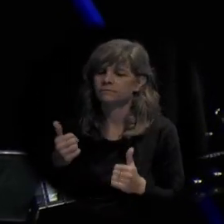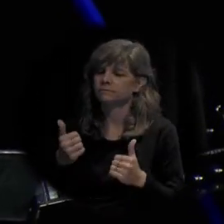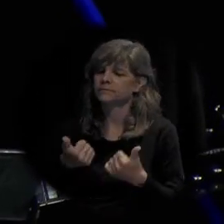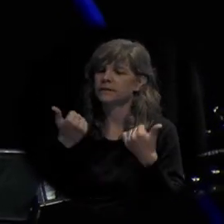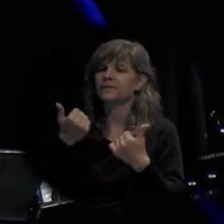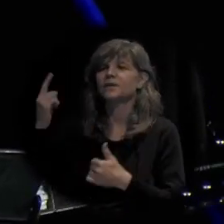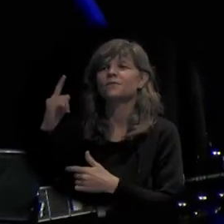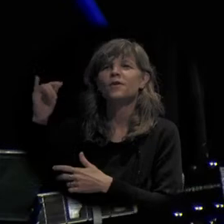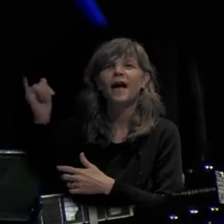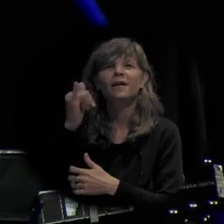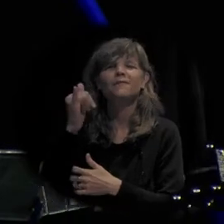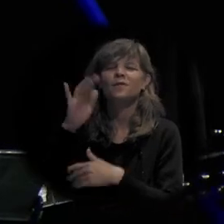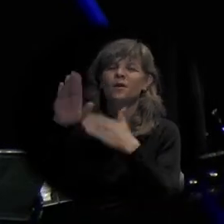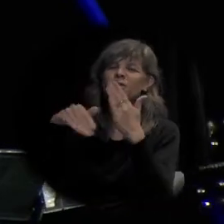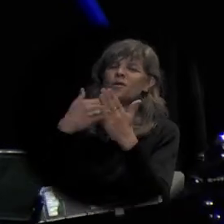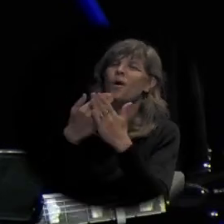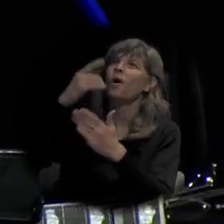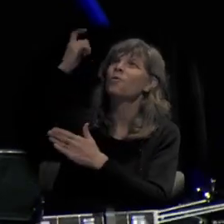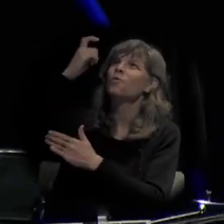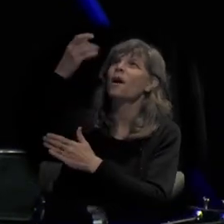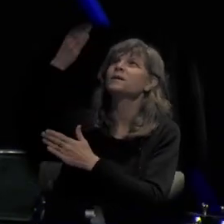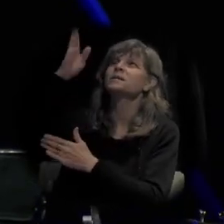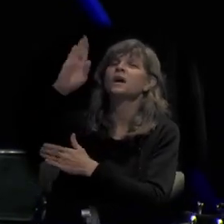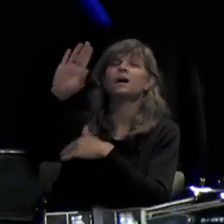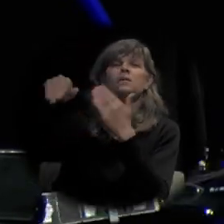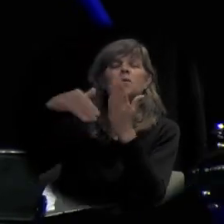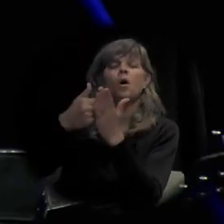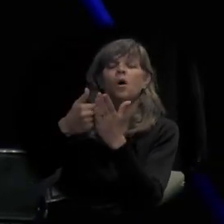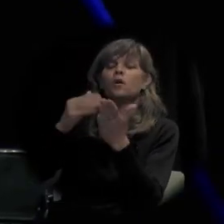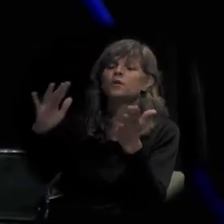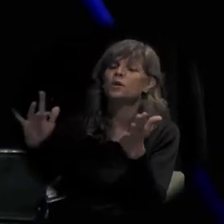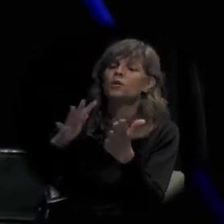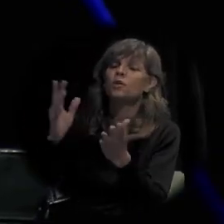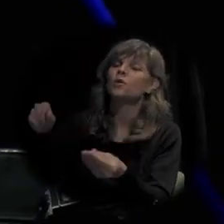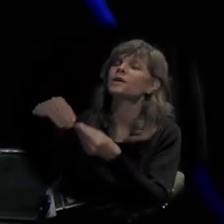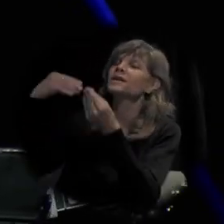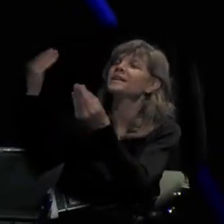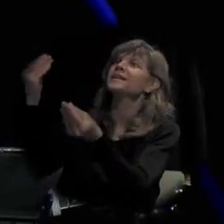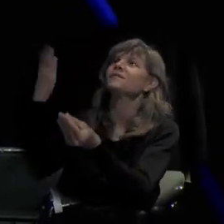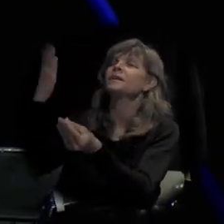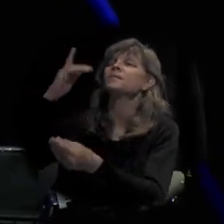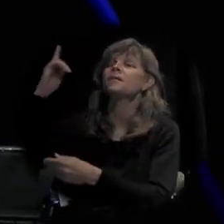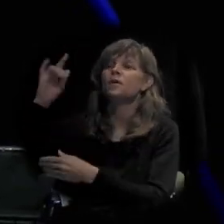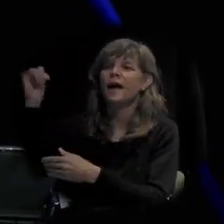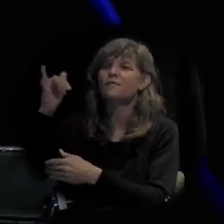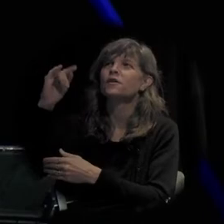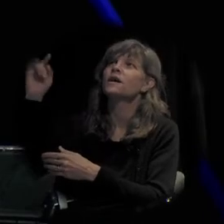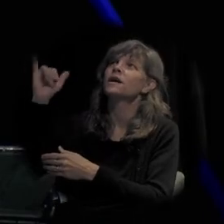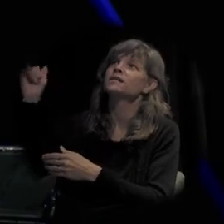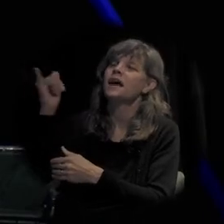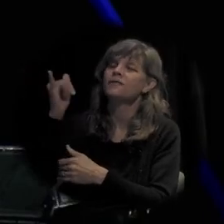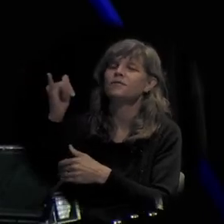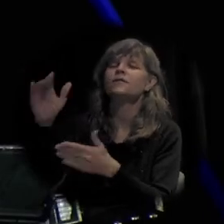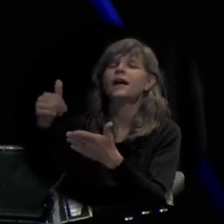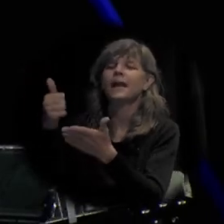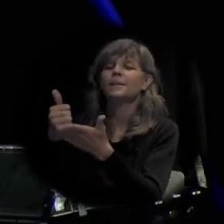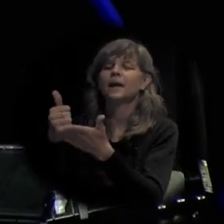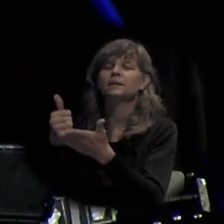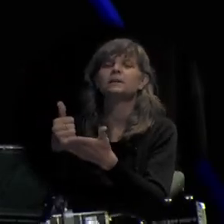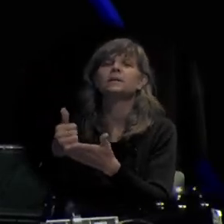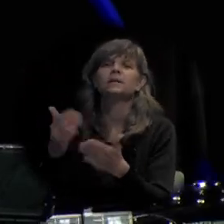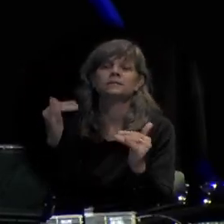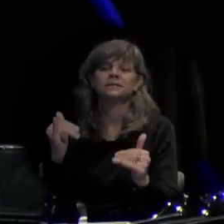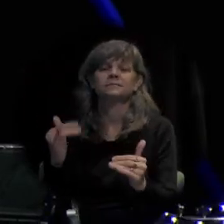God, be honor and glory forever and ever. Amen." Let's sing those words together now as